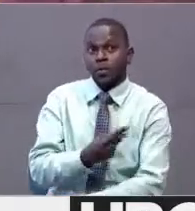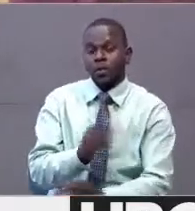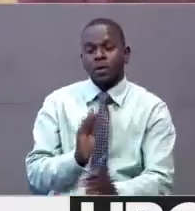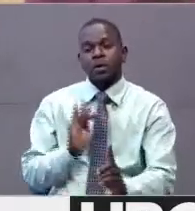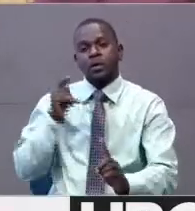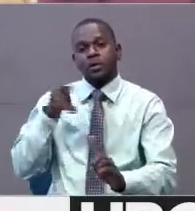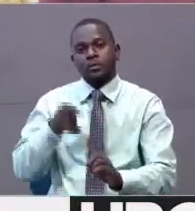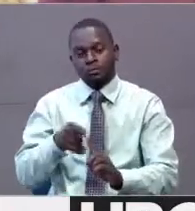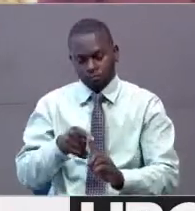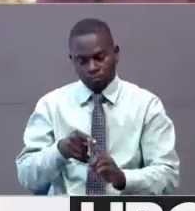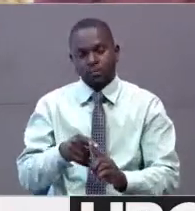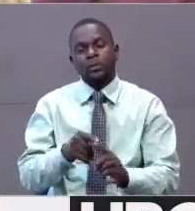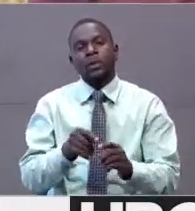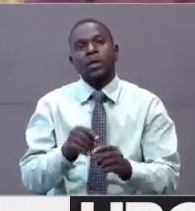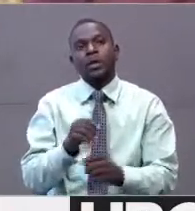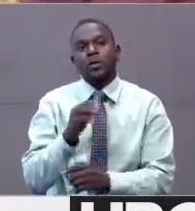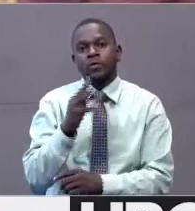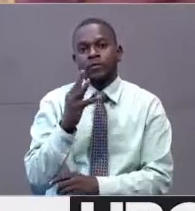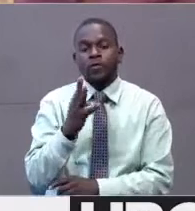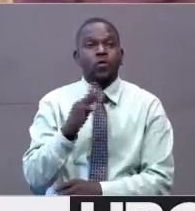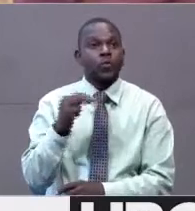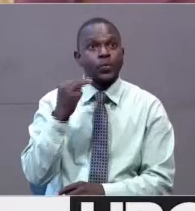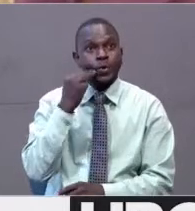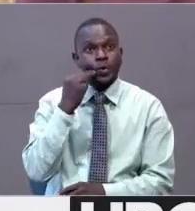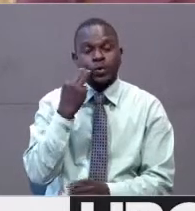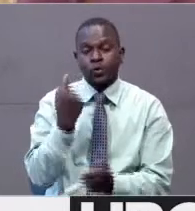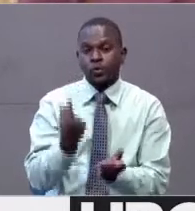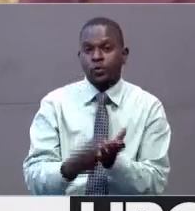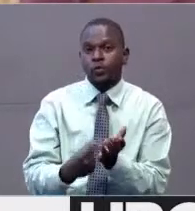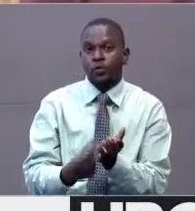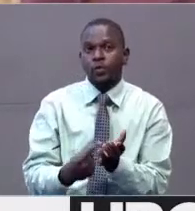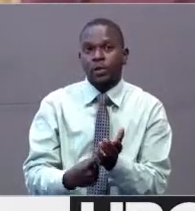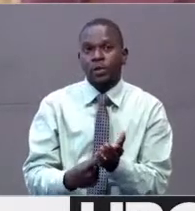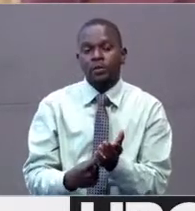aimed at covering at least 4 million Ugandans.